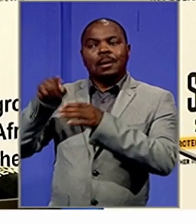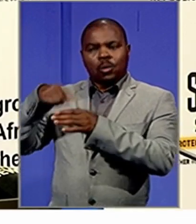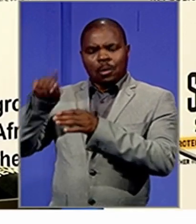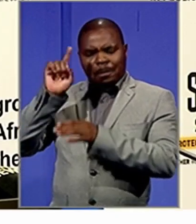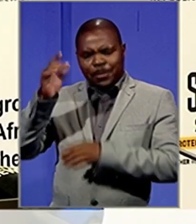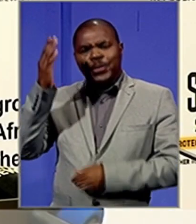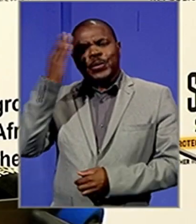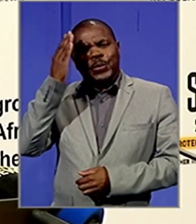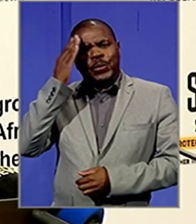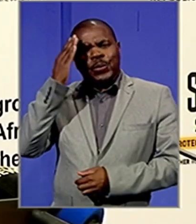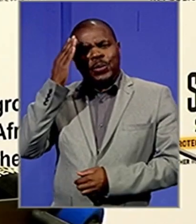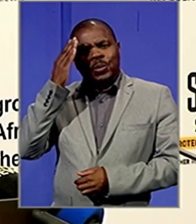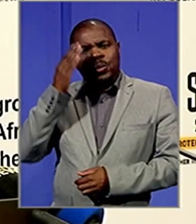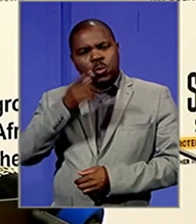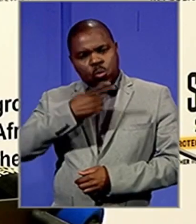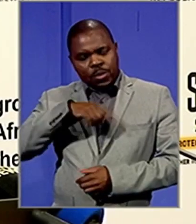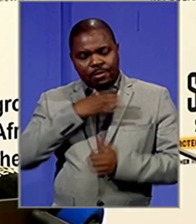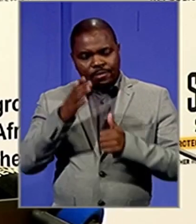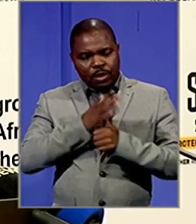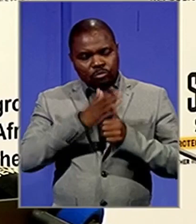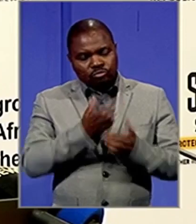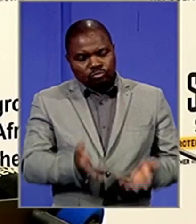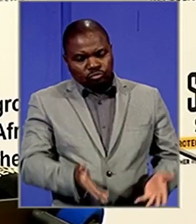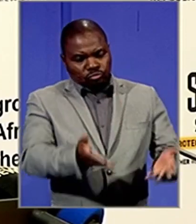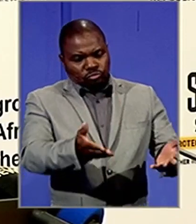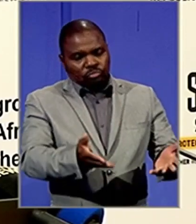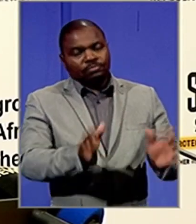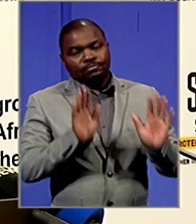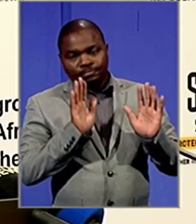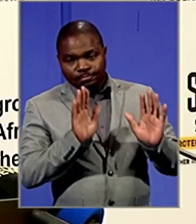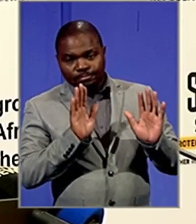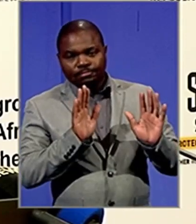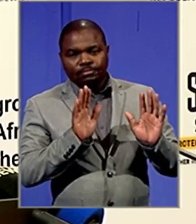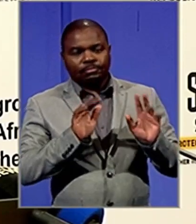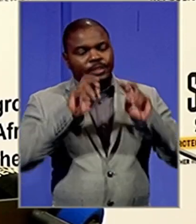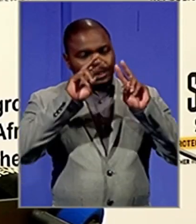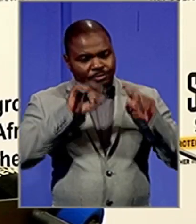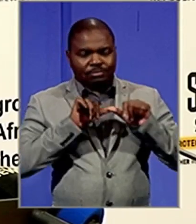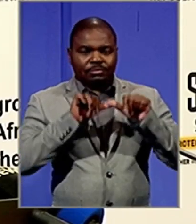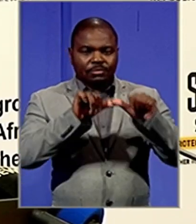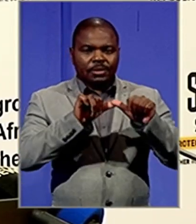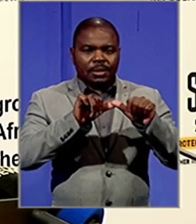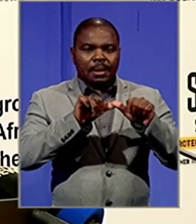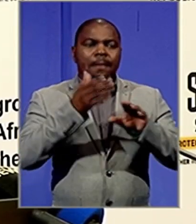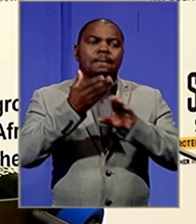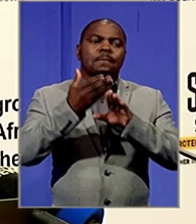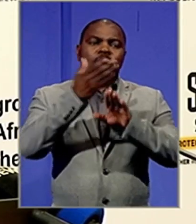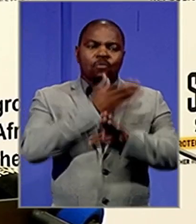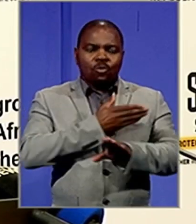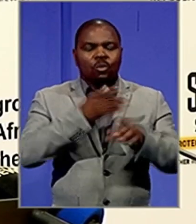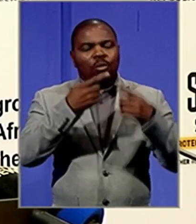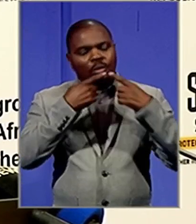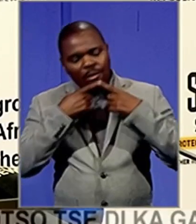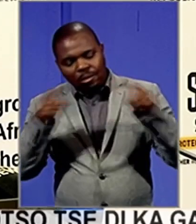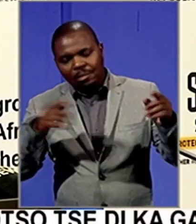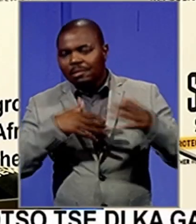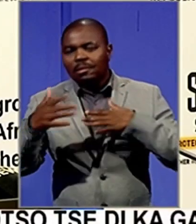that we allow investigations to run their course before any pronouncements are